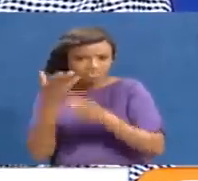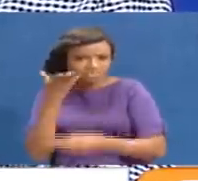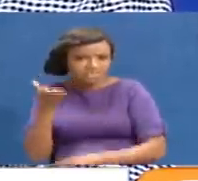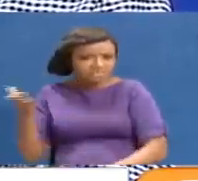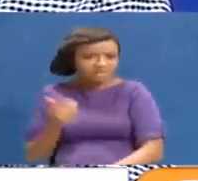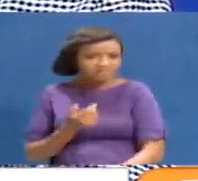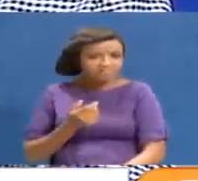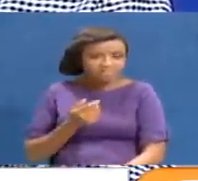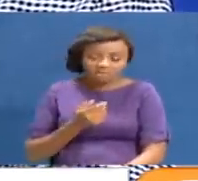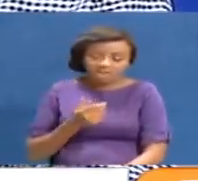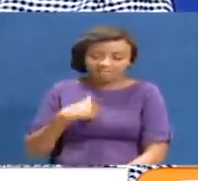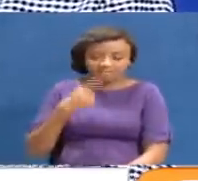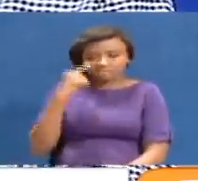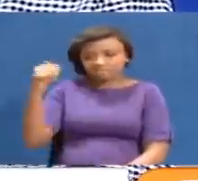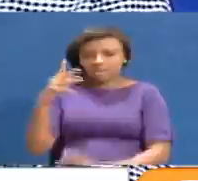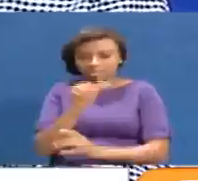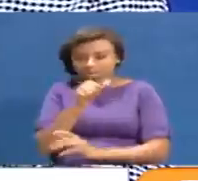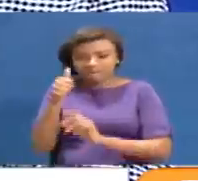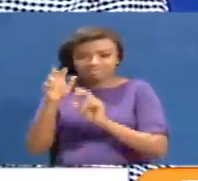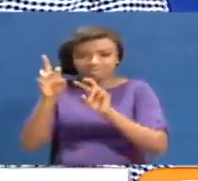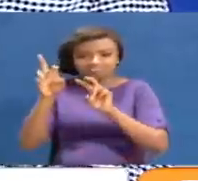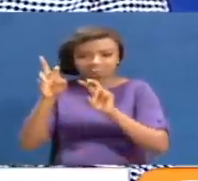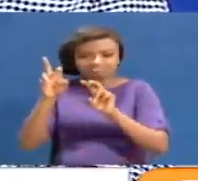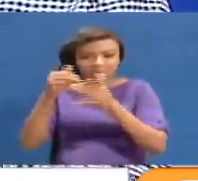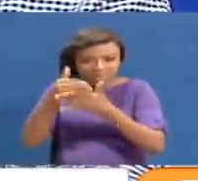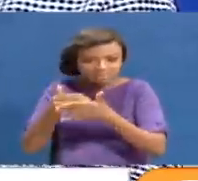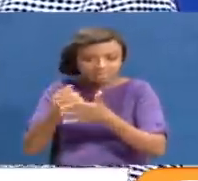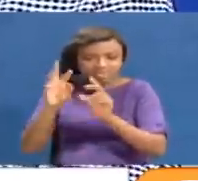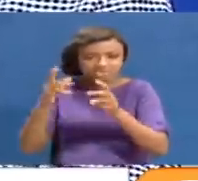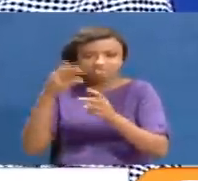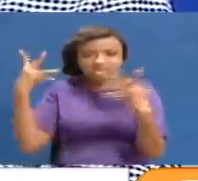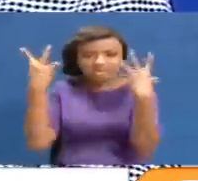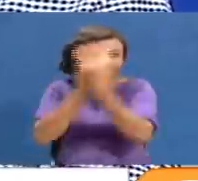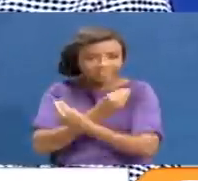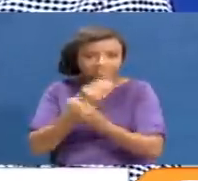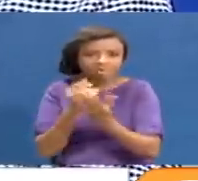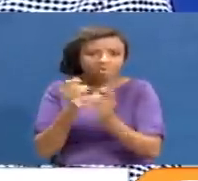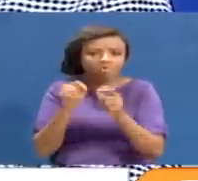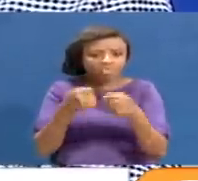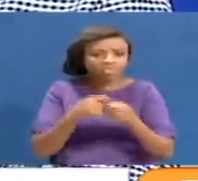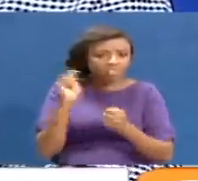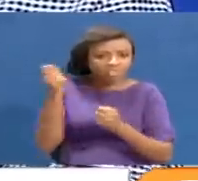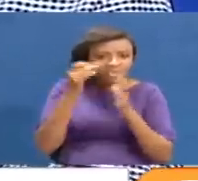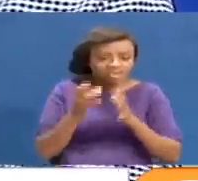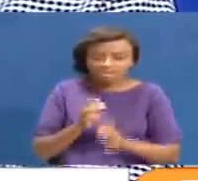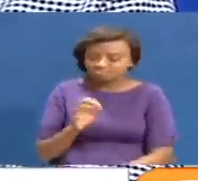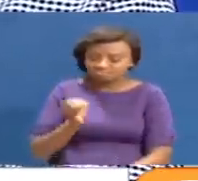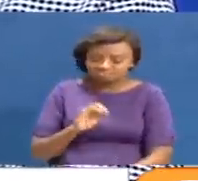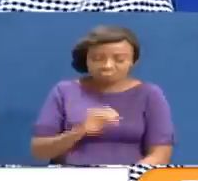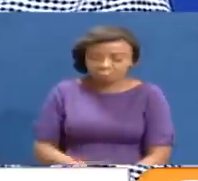I would not see anything contentious within the report that I would say would be detrimental for Kenya. Okay.